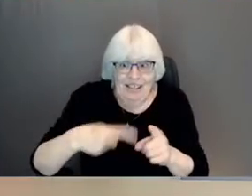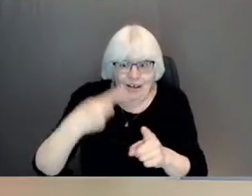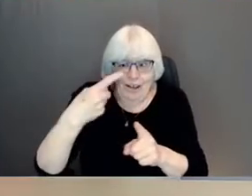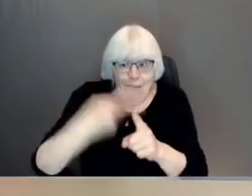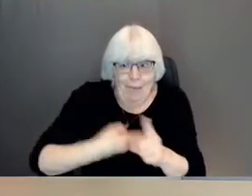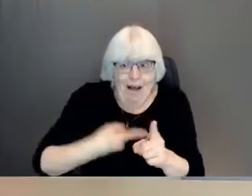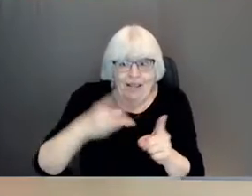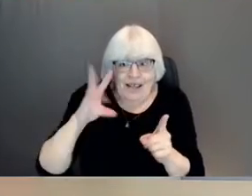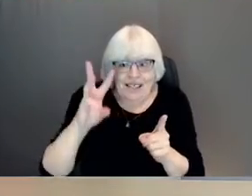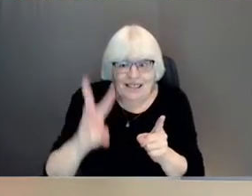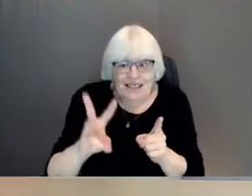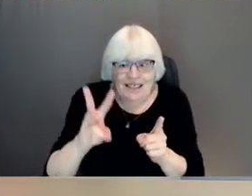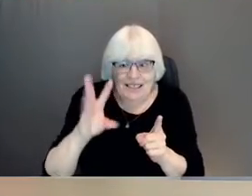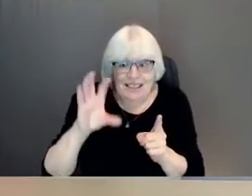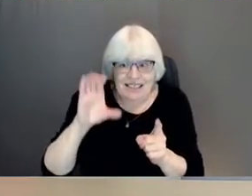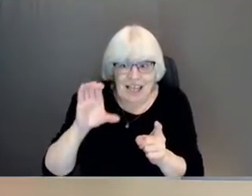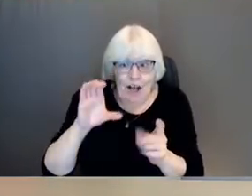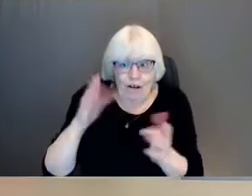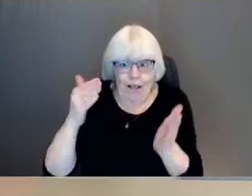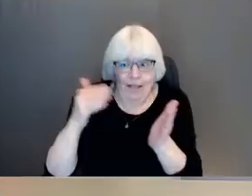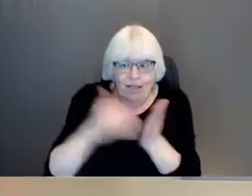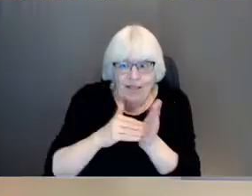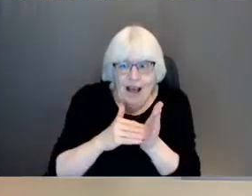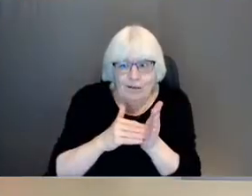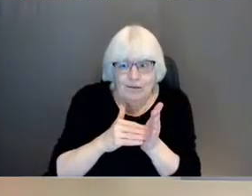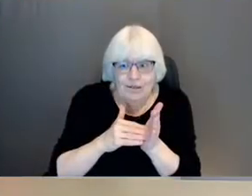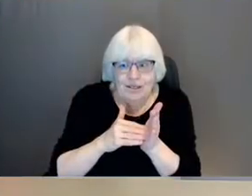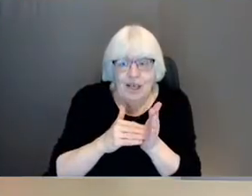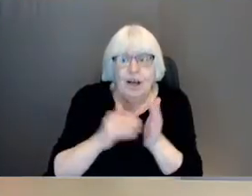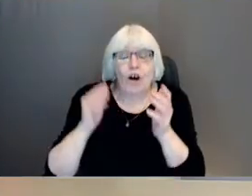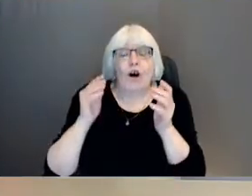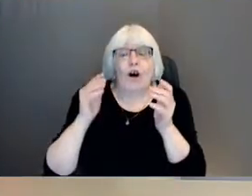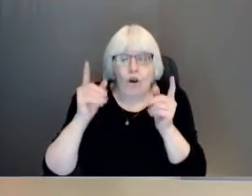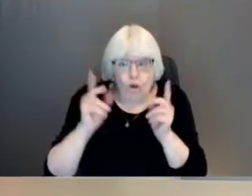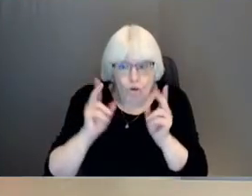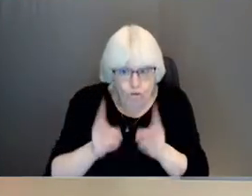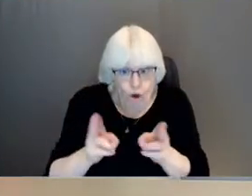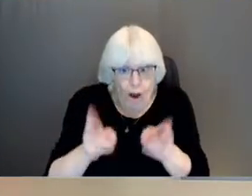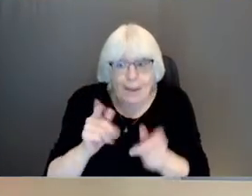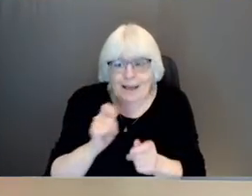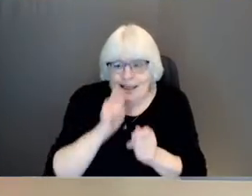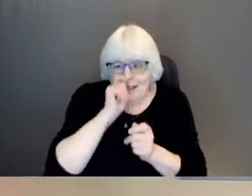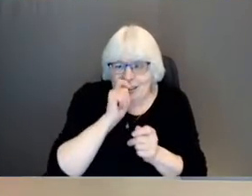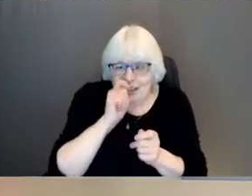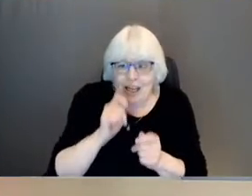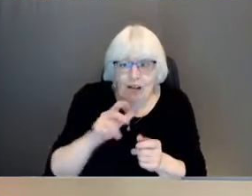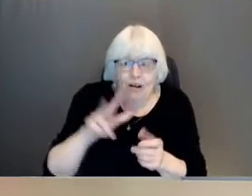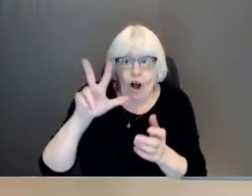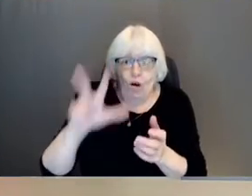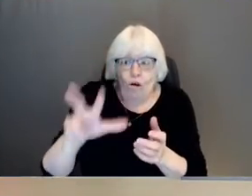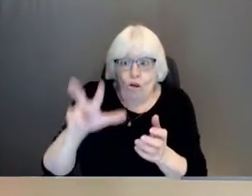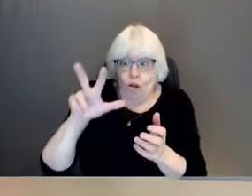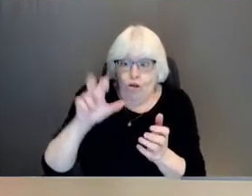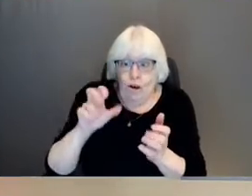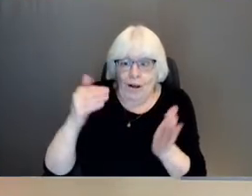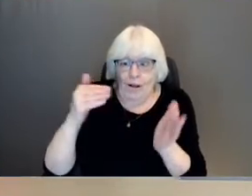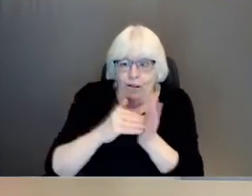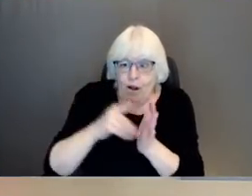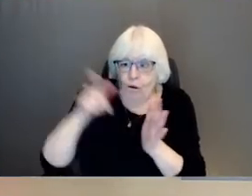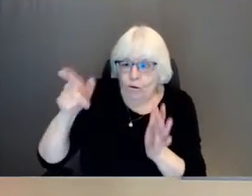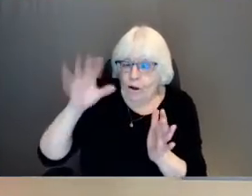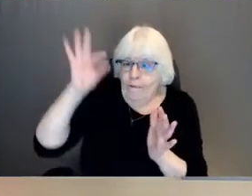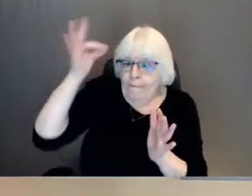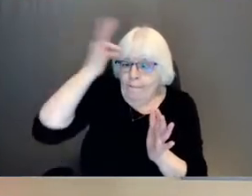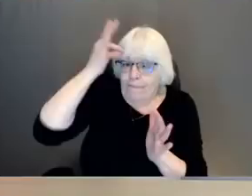government and 300,000 from the private sector. As of today, we have confirmation of shipping for